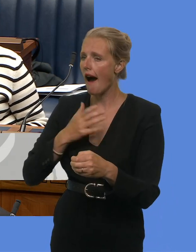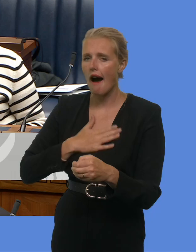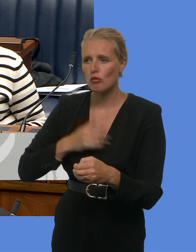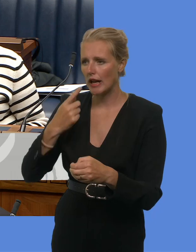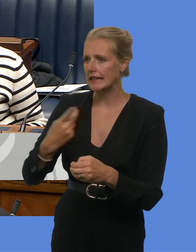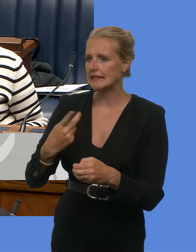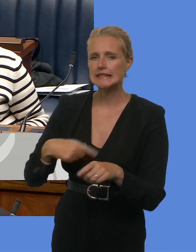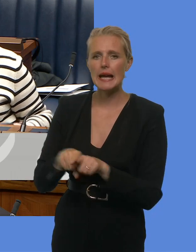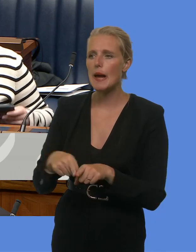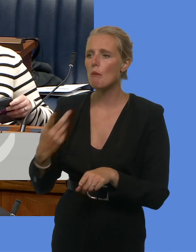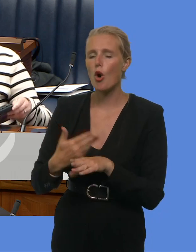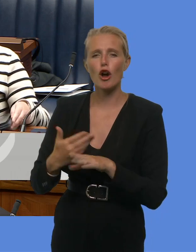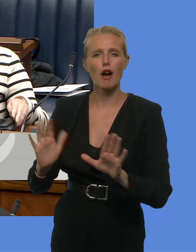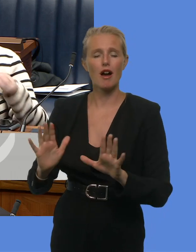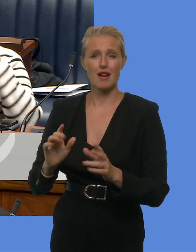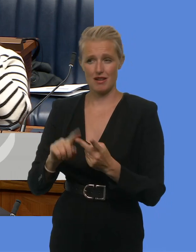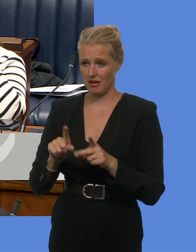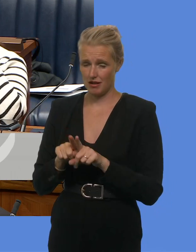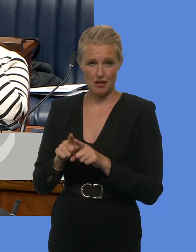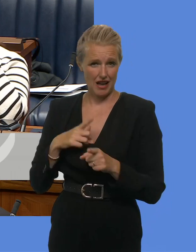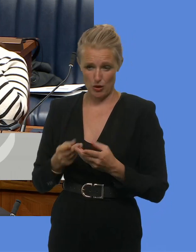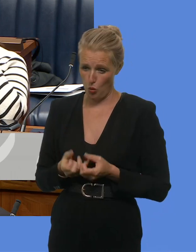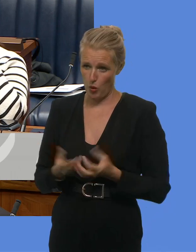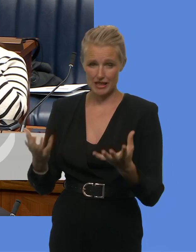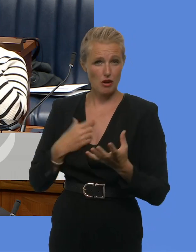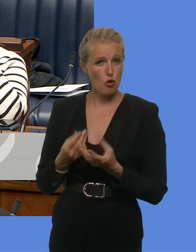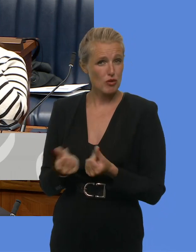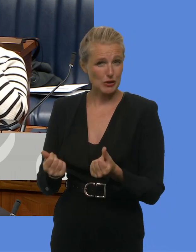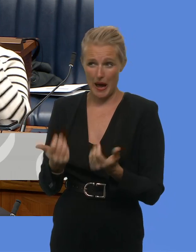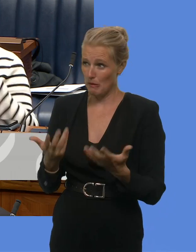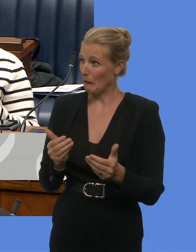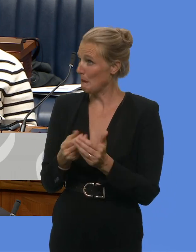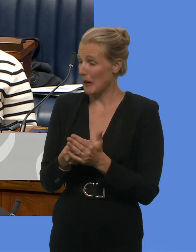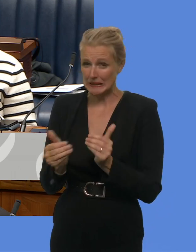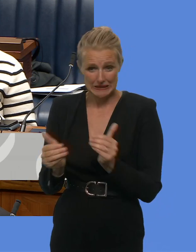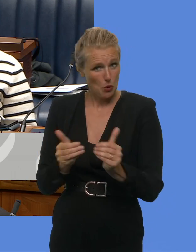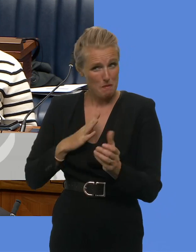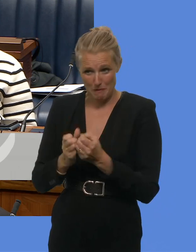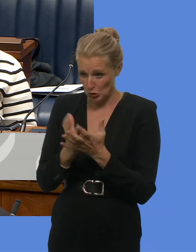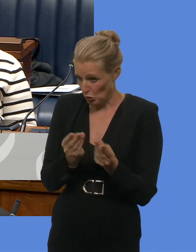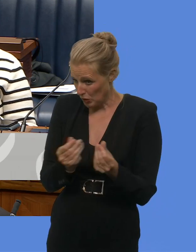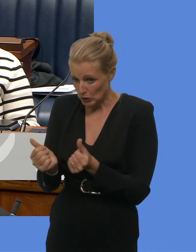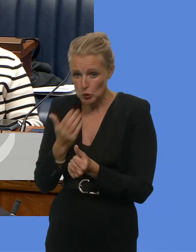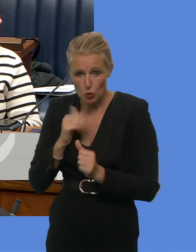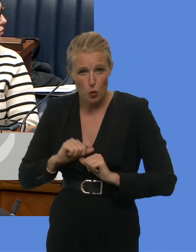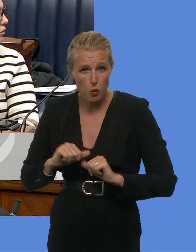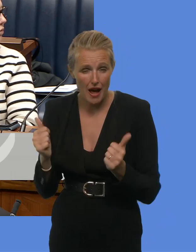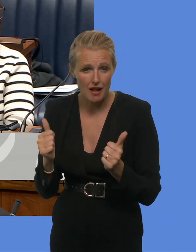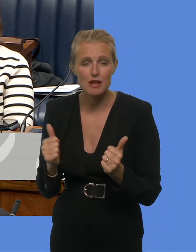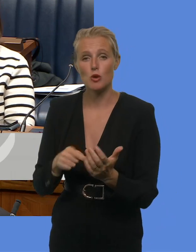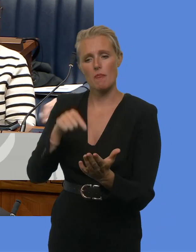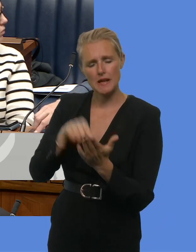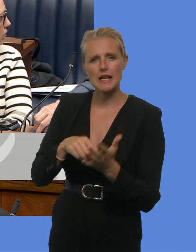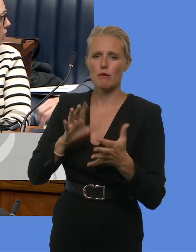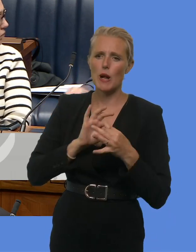can cause resources to be wasted at a time where we can't afford for those resources to be wasted. So this has to be